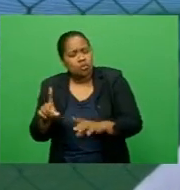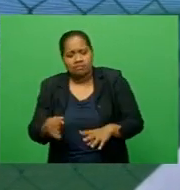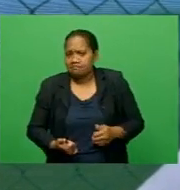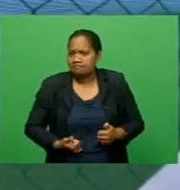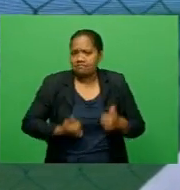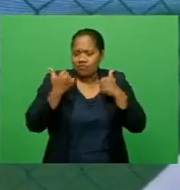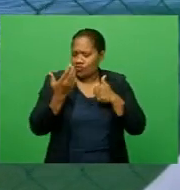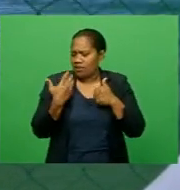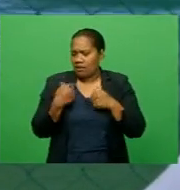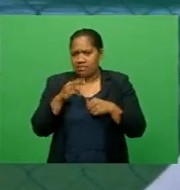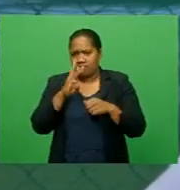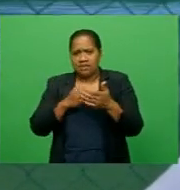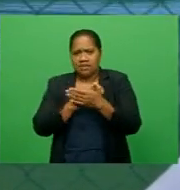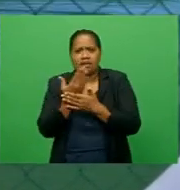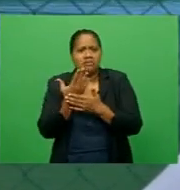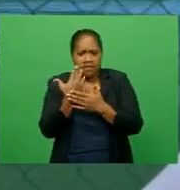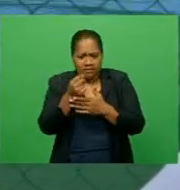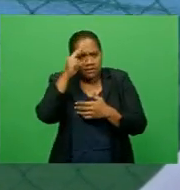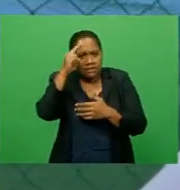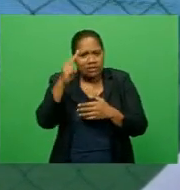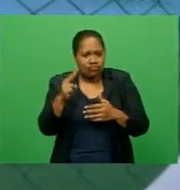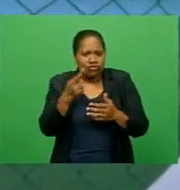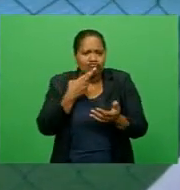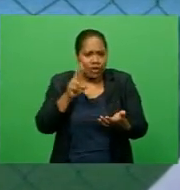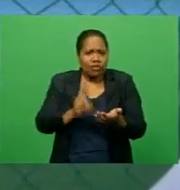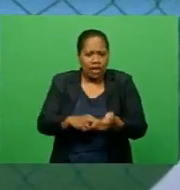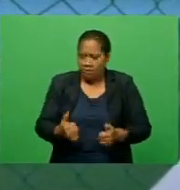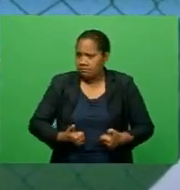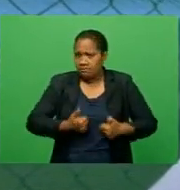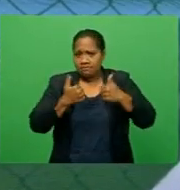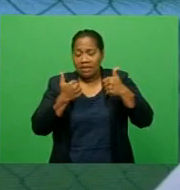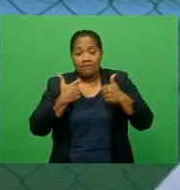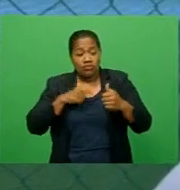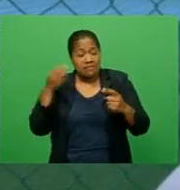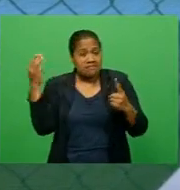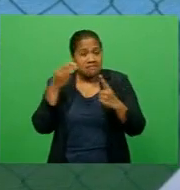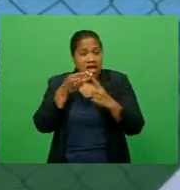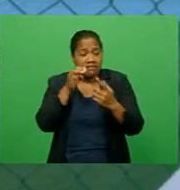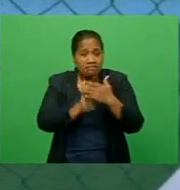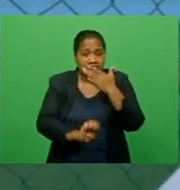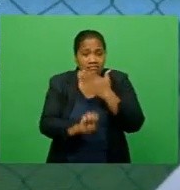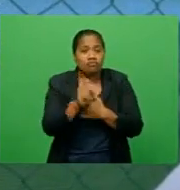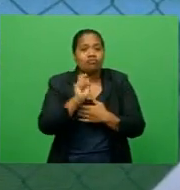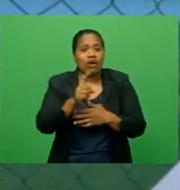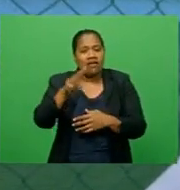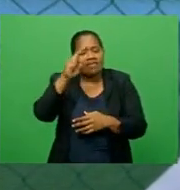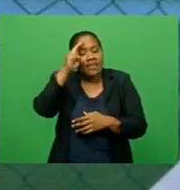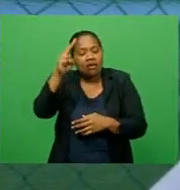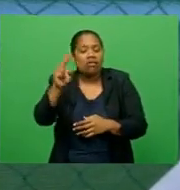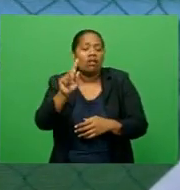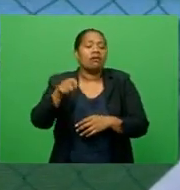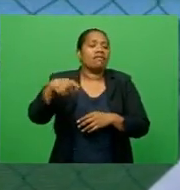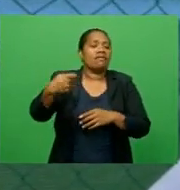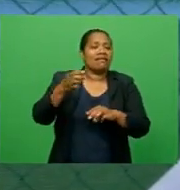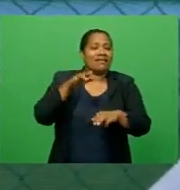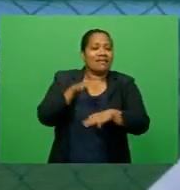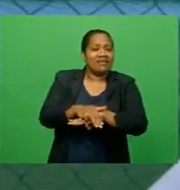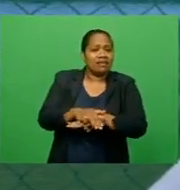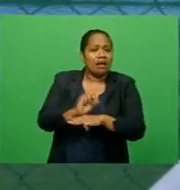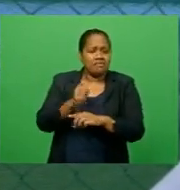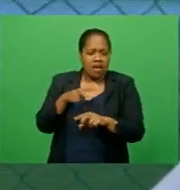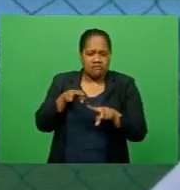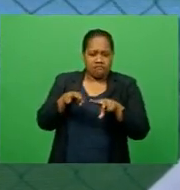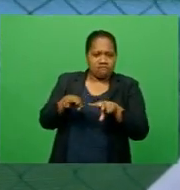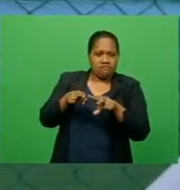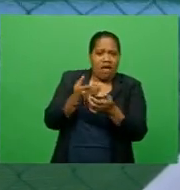were setting also national records, which is great because the main event for them is in the nationals next month. But just gauging by how